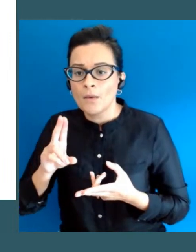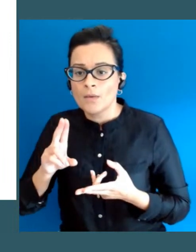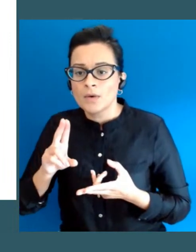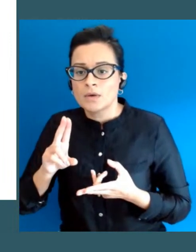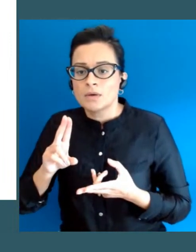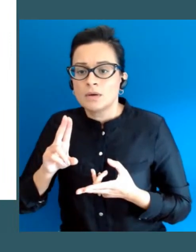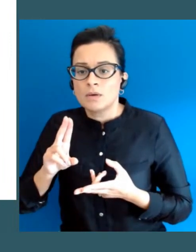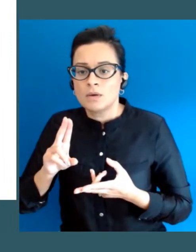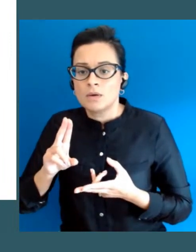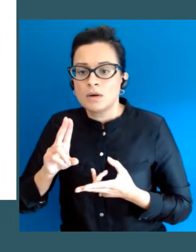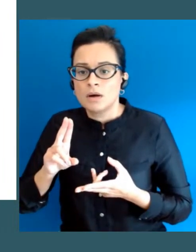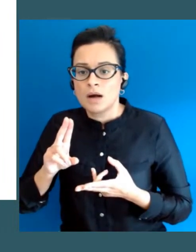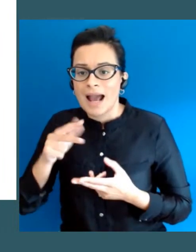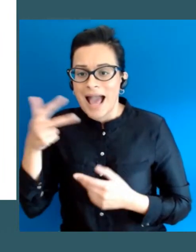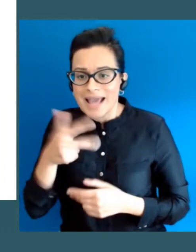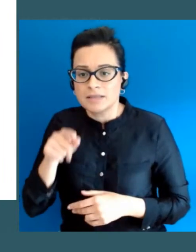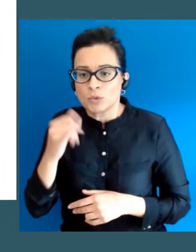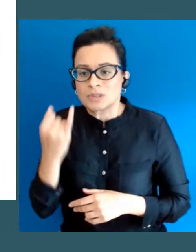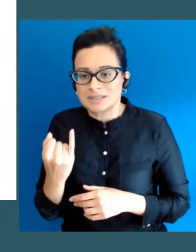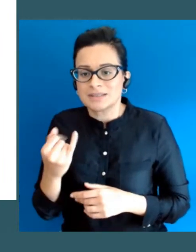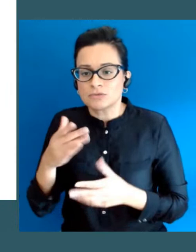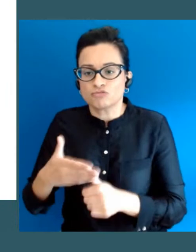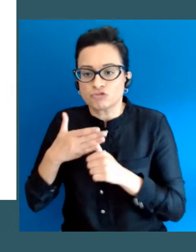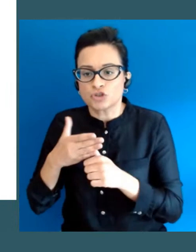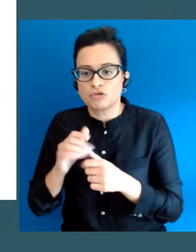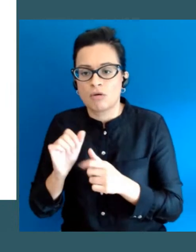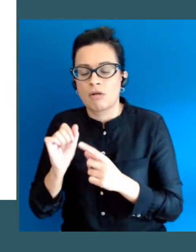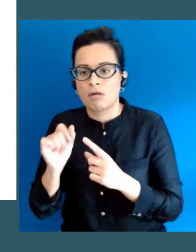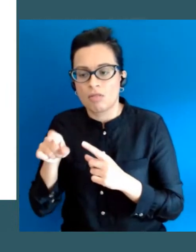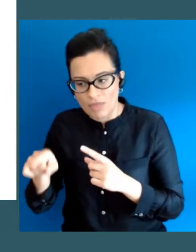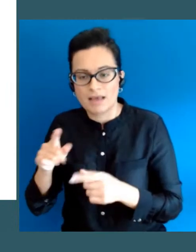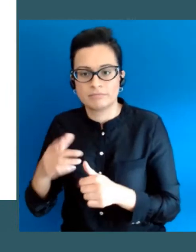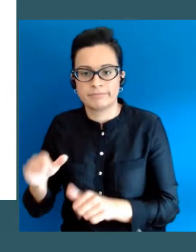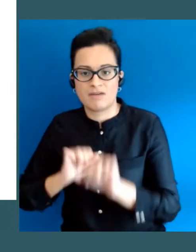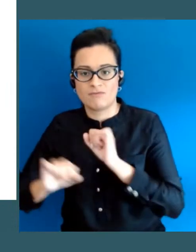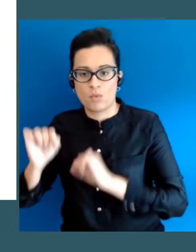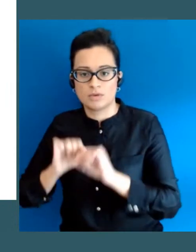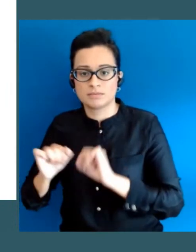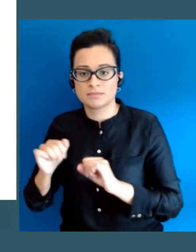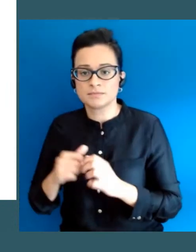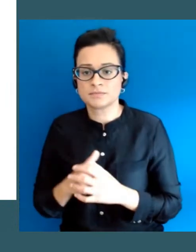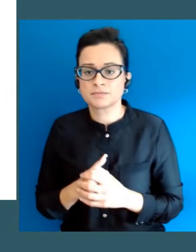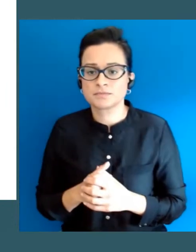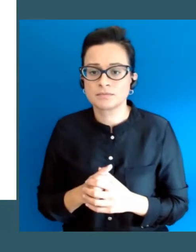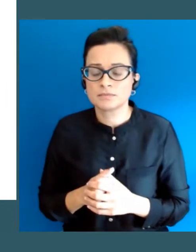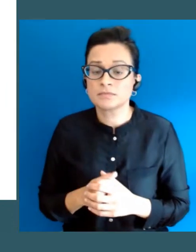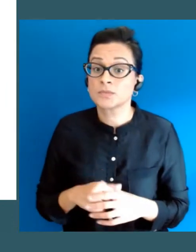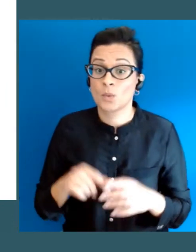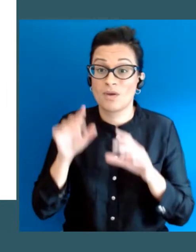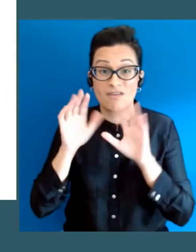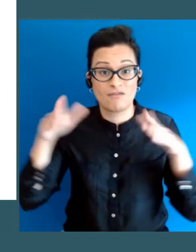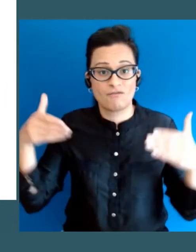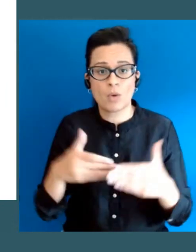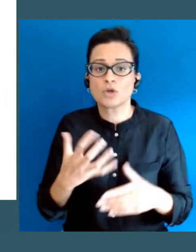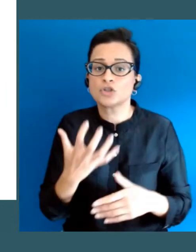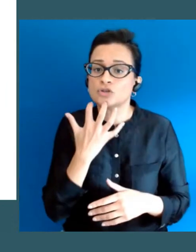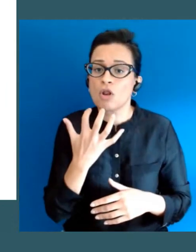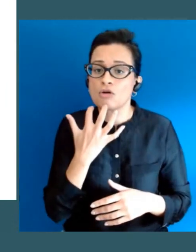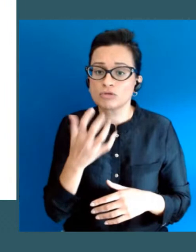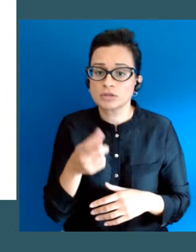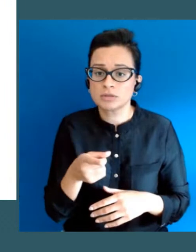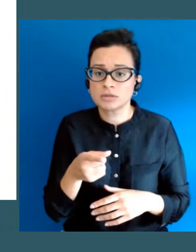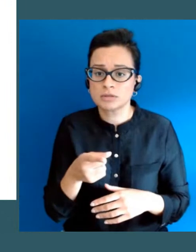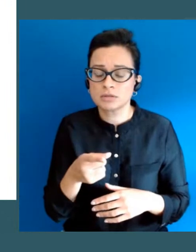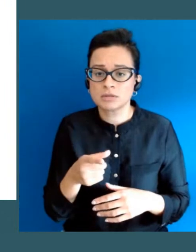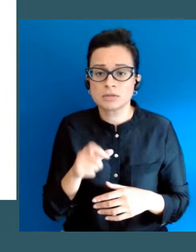effect of early introduction of peanut leading to tolerance was not just a transient, but